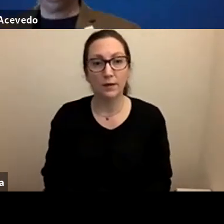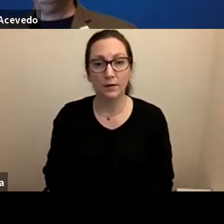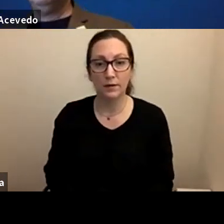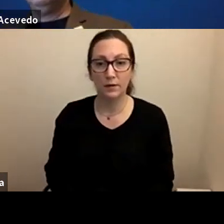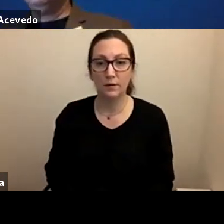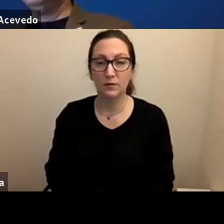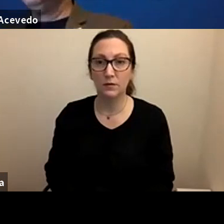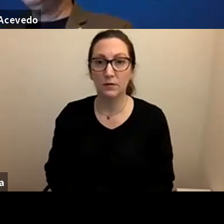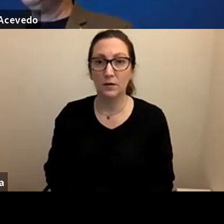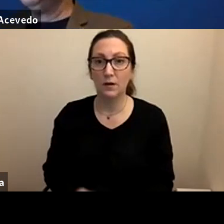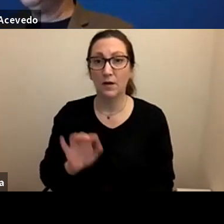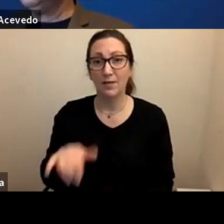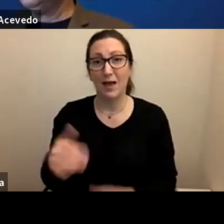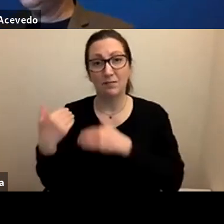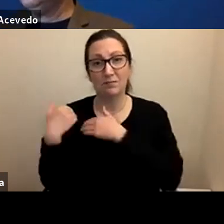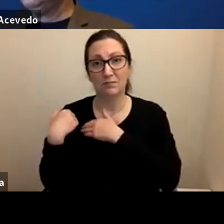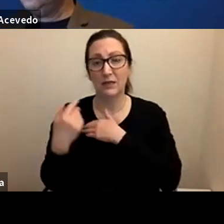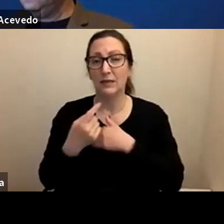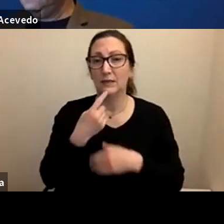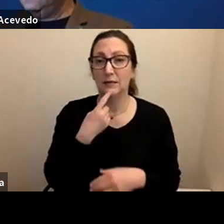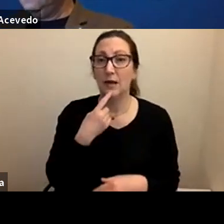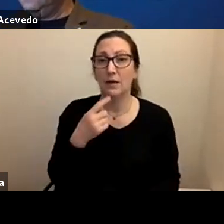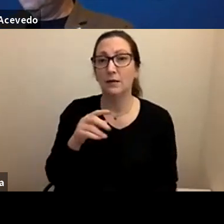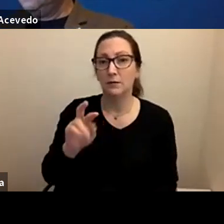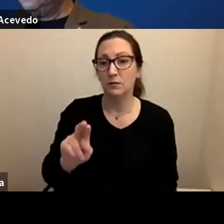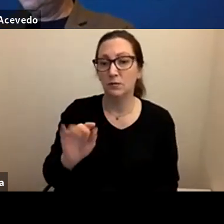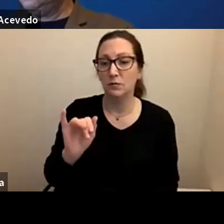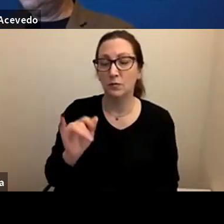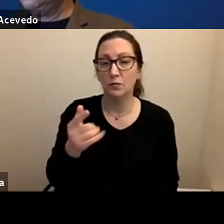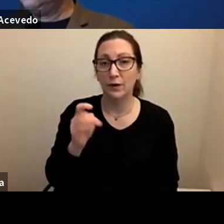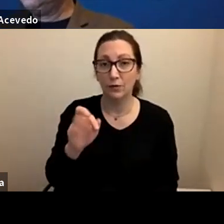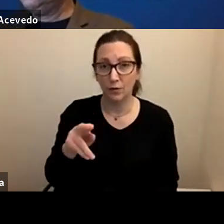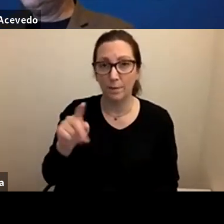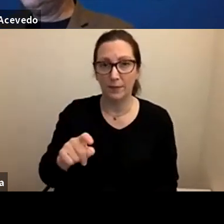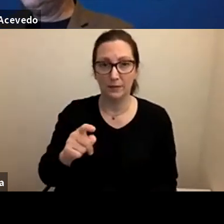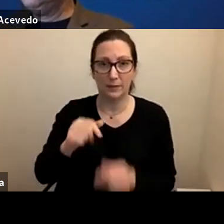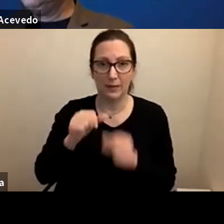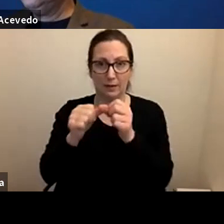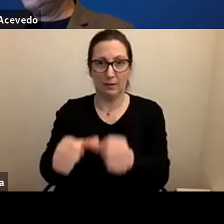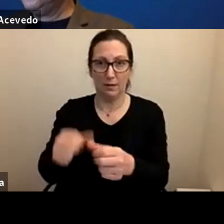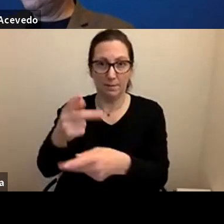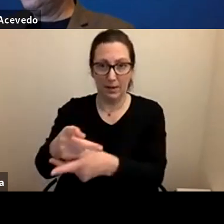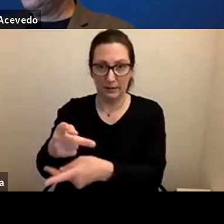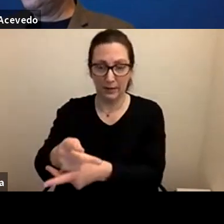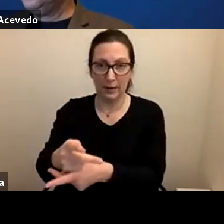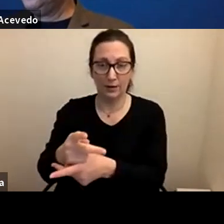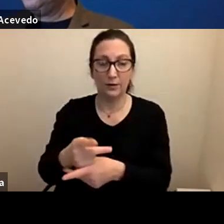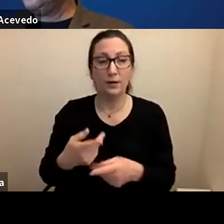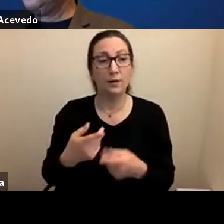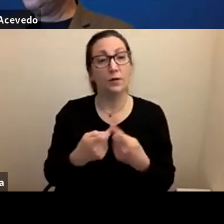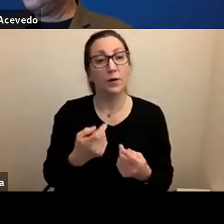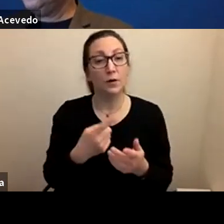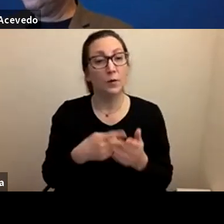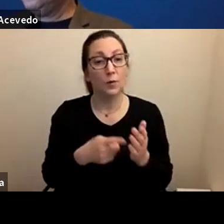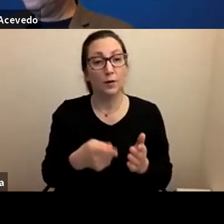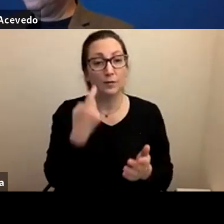the charge says such that rigor is maintained. And so from what you just said, Ms. Garrett,